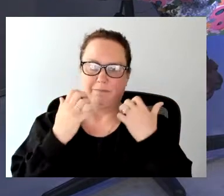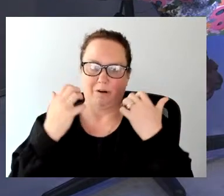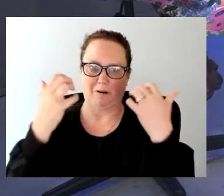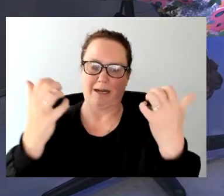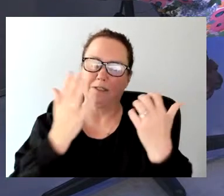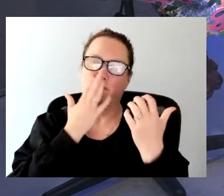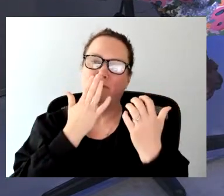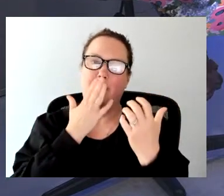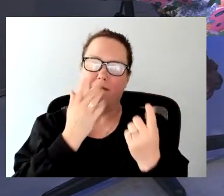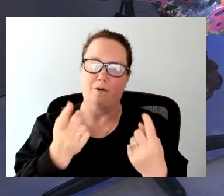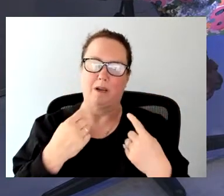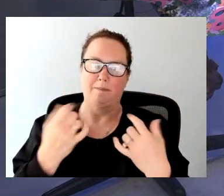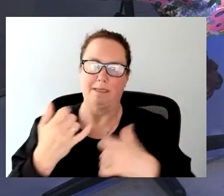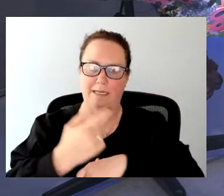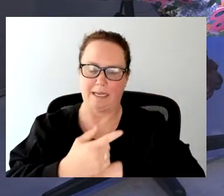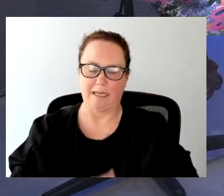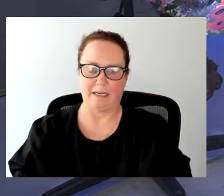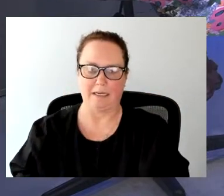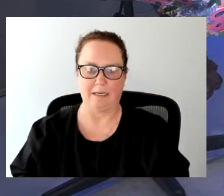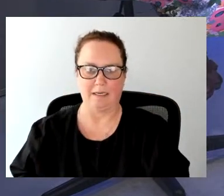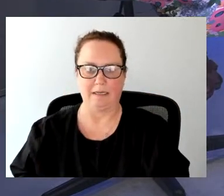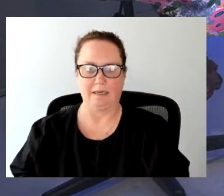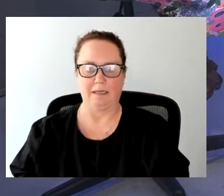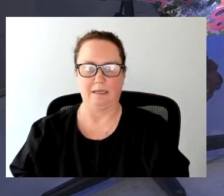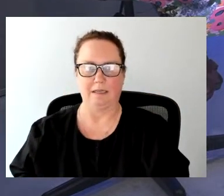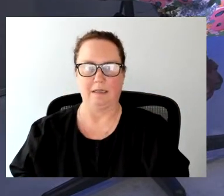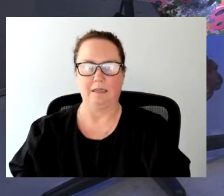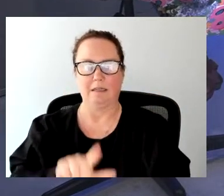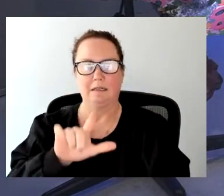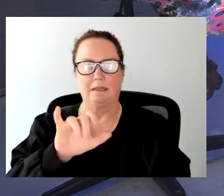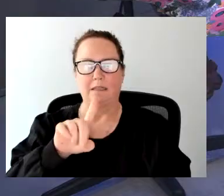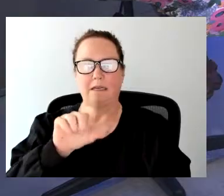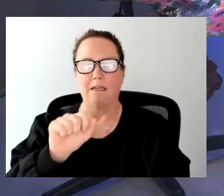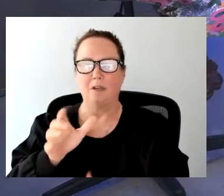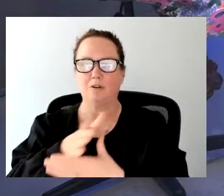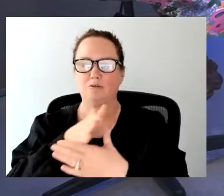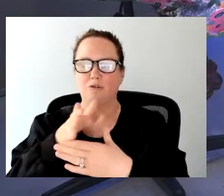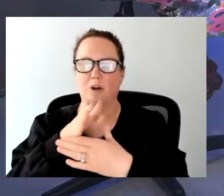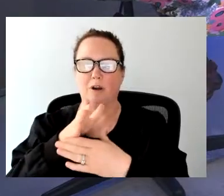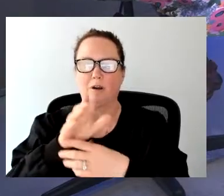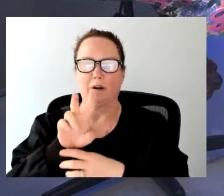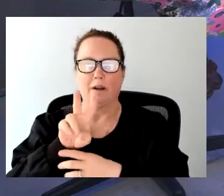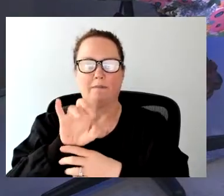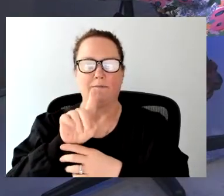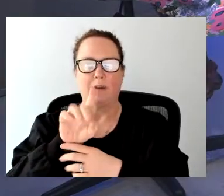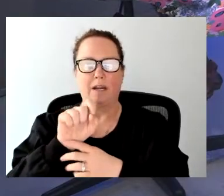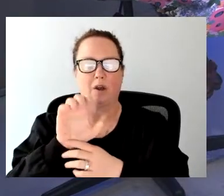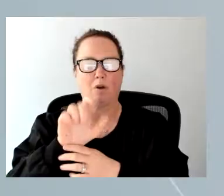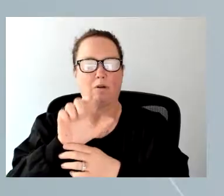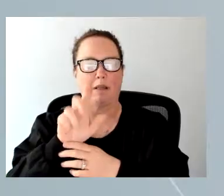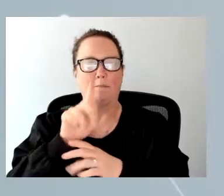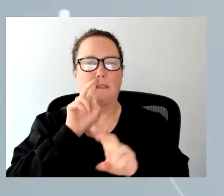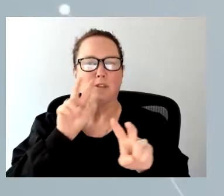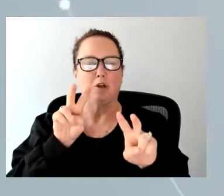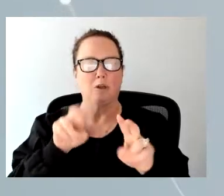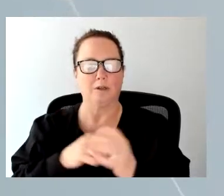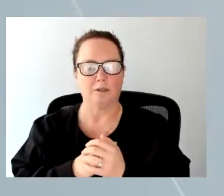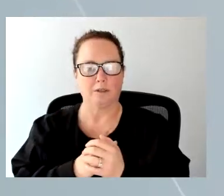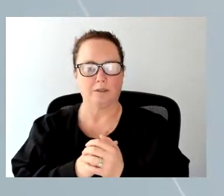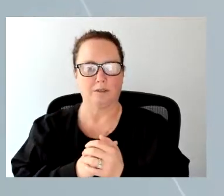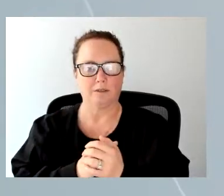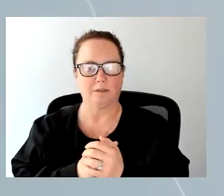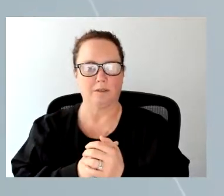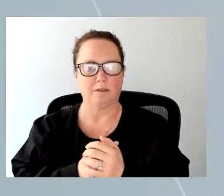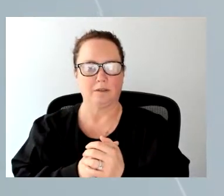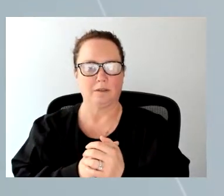much for being here. Thank you. Really important. Yeah. Linda, you shared a video clip from one of your recent hospital stays. Let's take a look. Of course, I'm a